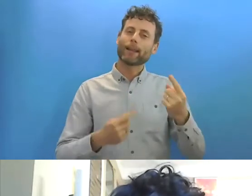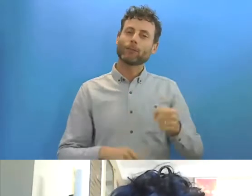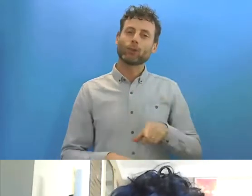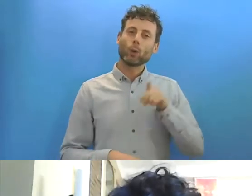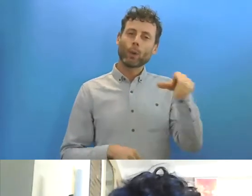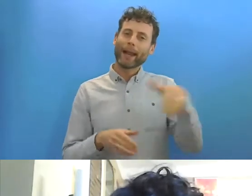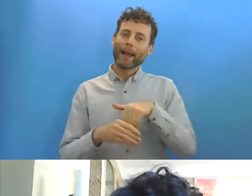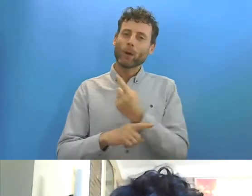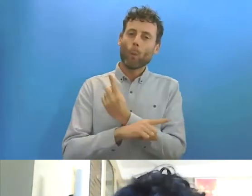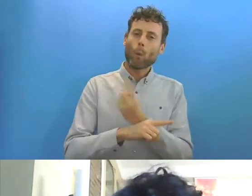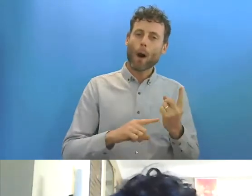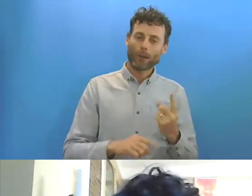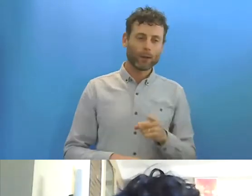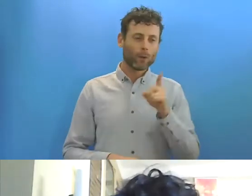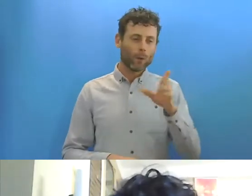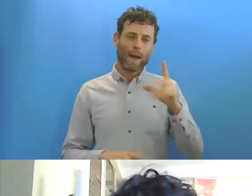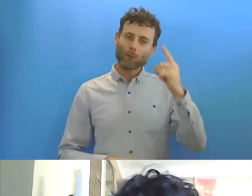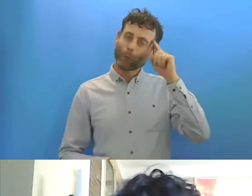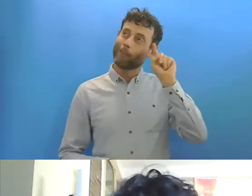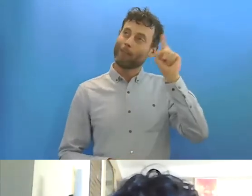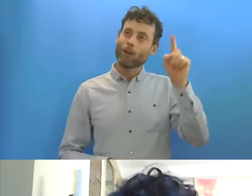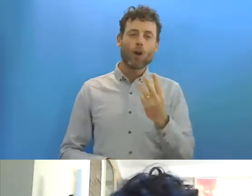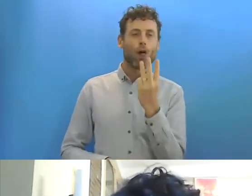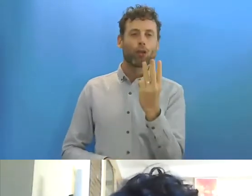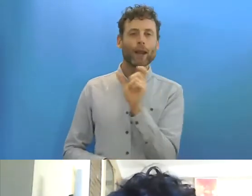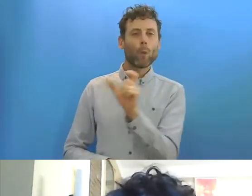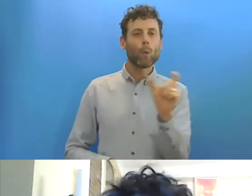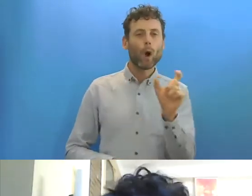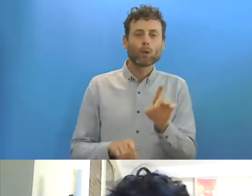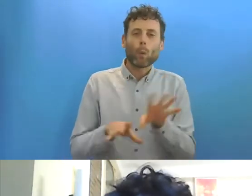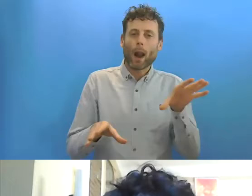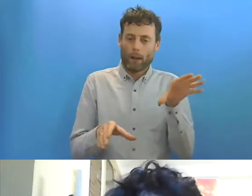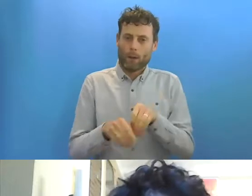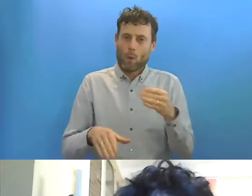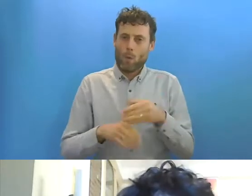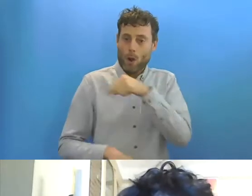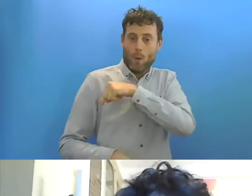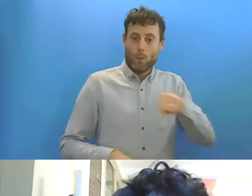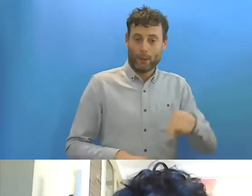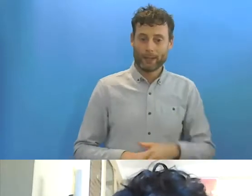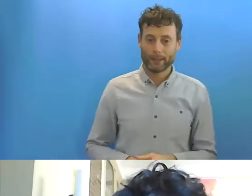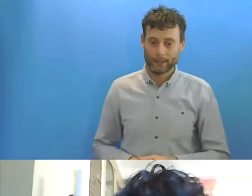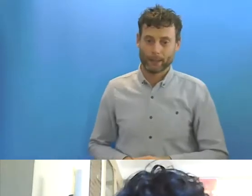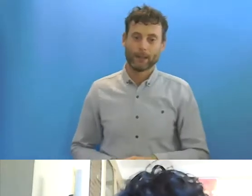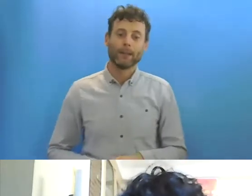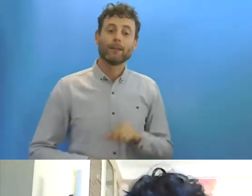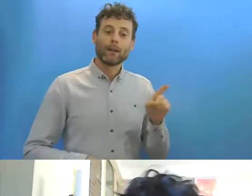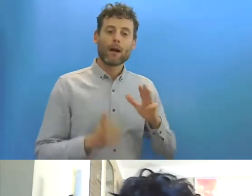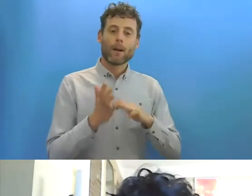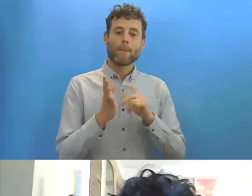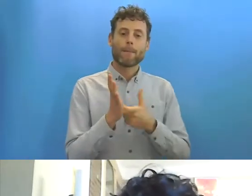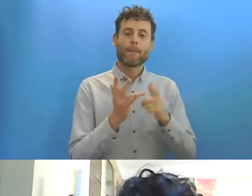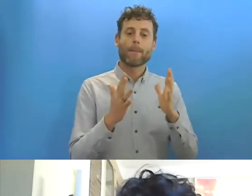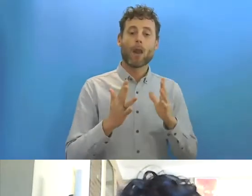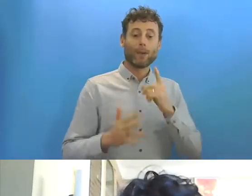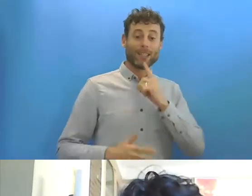Marlo first, your three words. My three words are exciting, progressive and necessary. Excellent. And April?